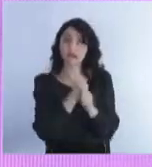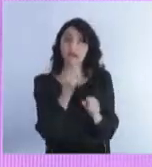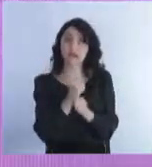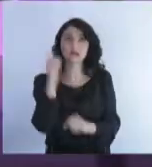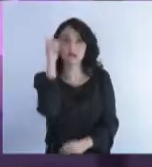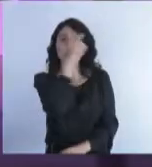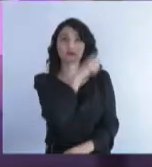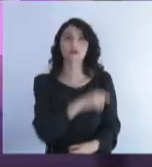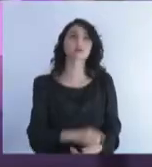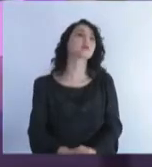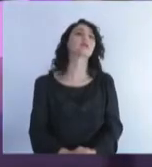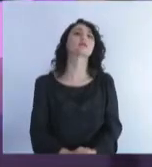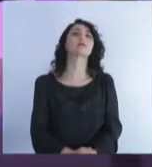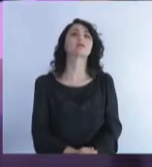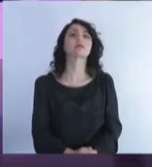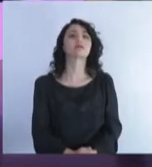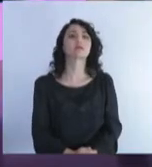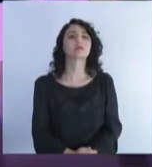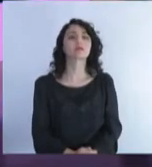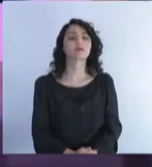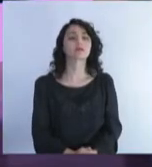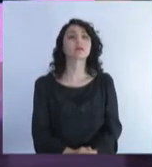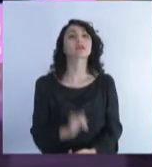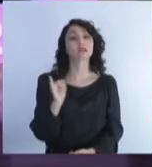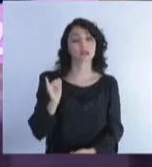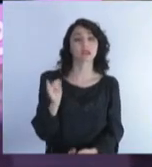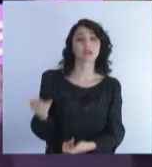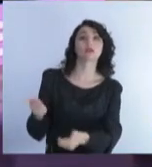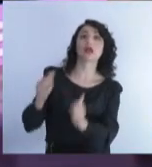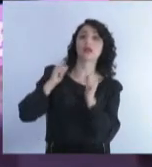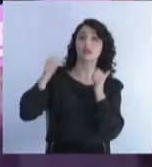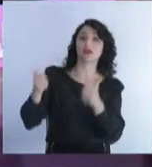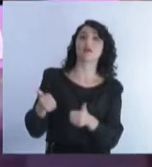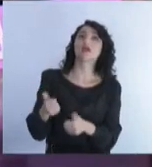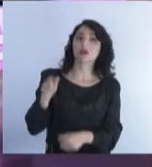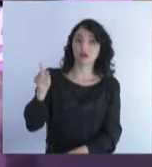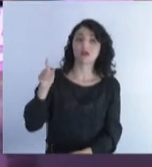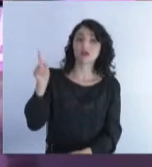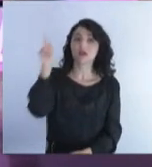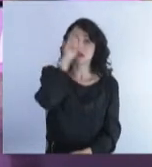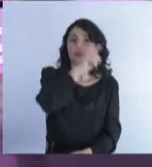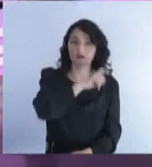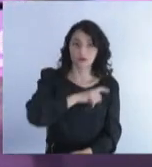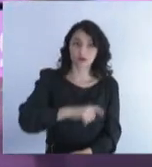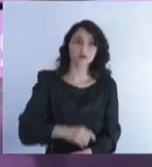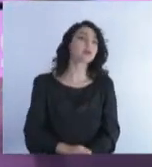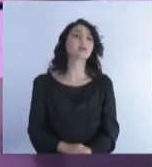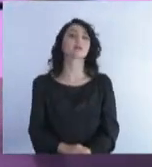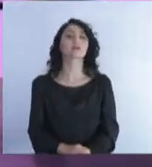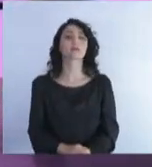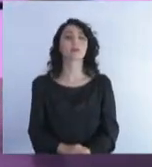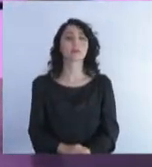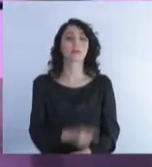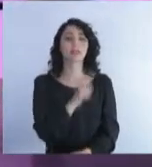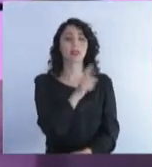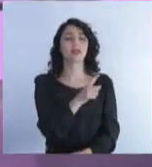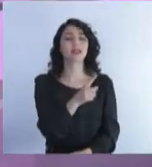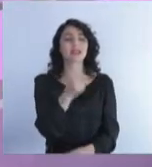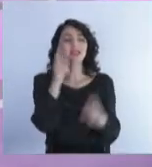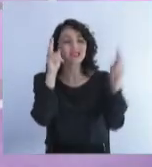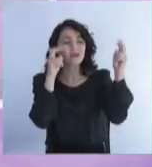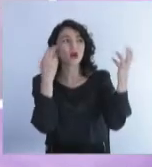no? Yeah, it's a very difficult challenge that you're talking about, but there is a way, and it has to do with